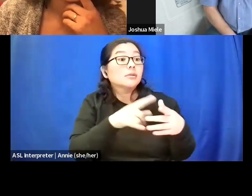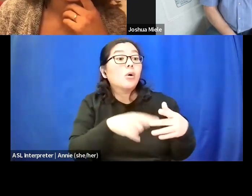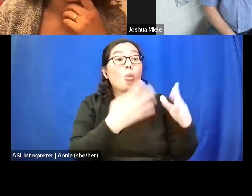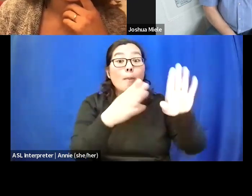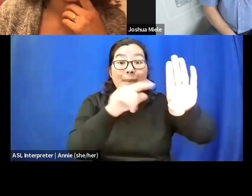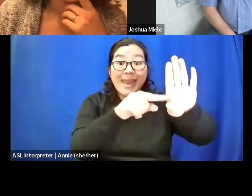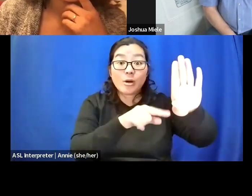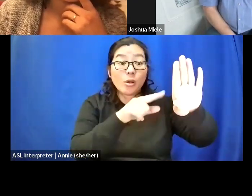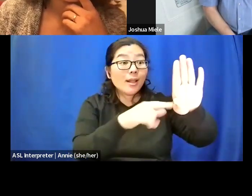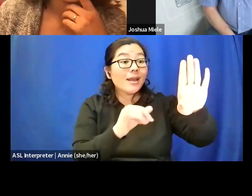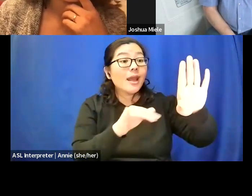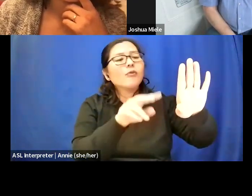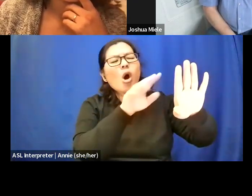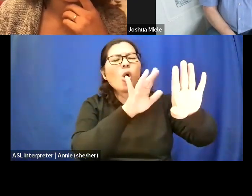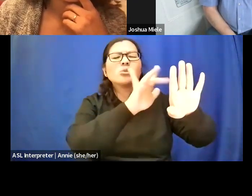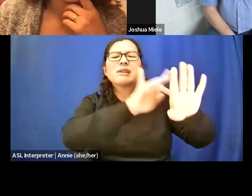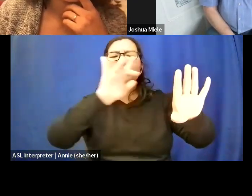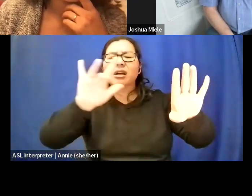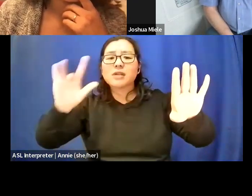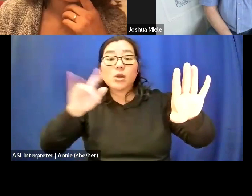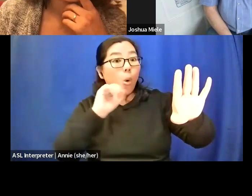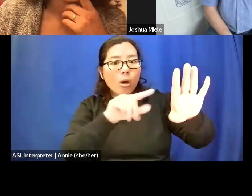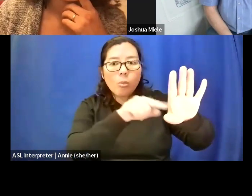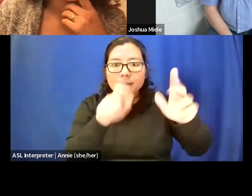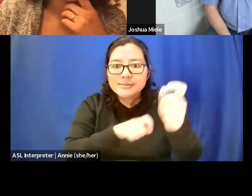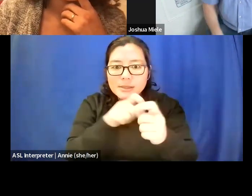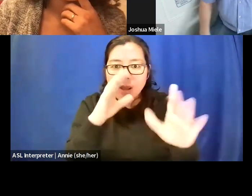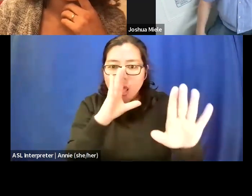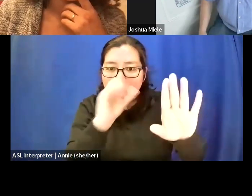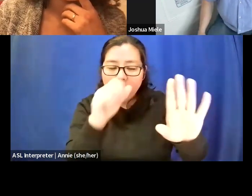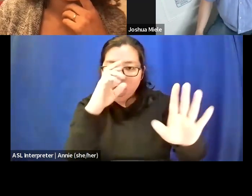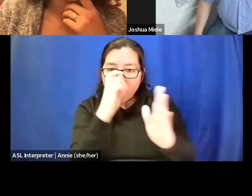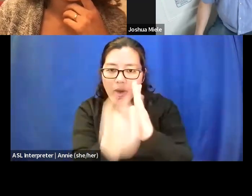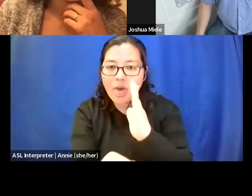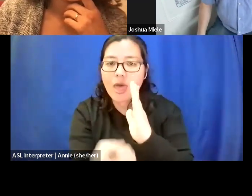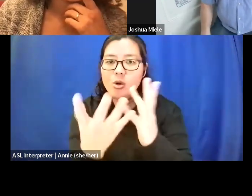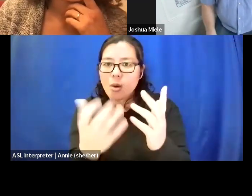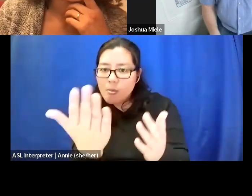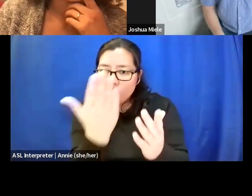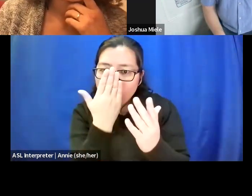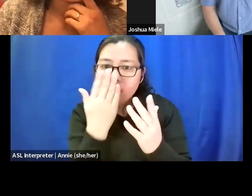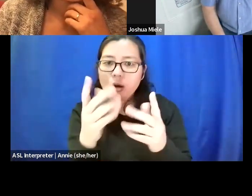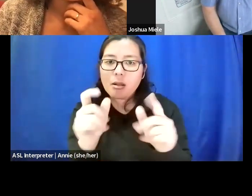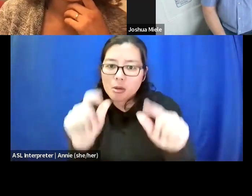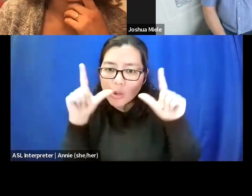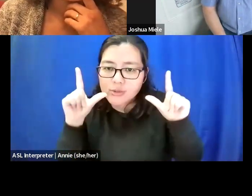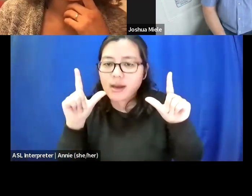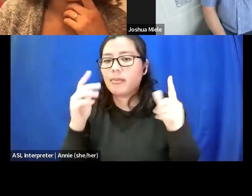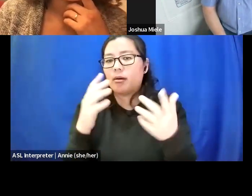one character or on one particular feature. Some of the things that Nick was doing in